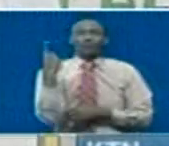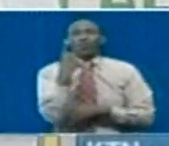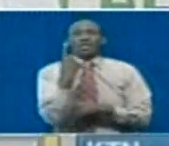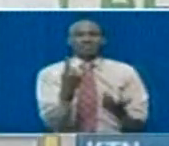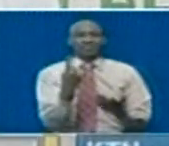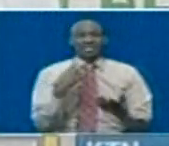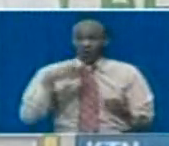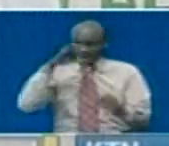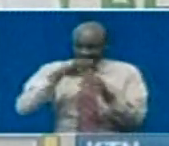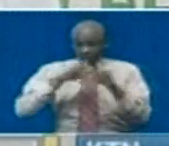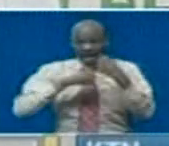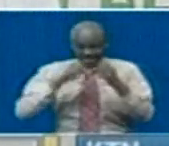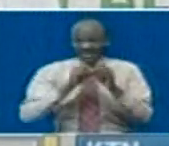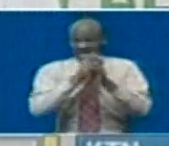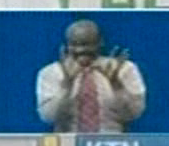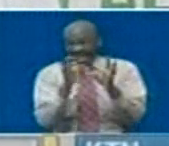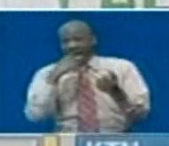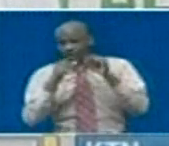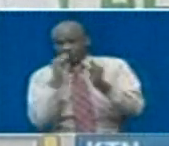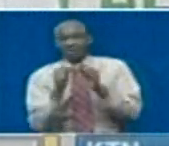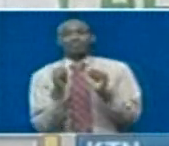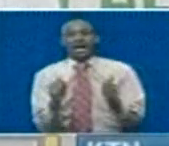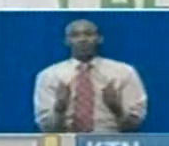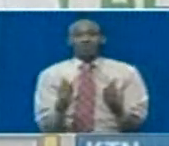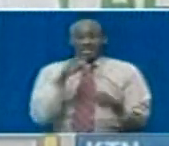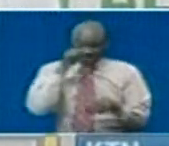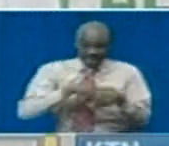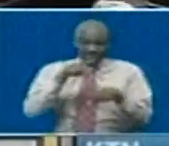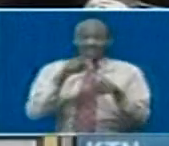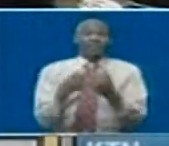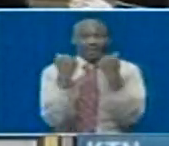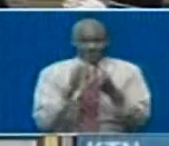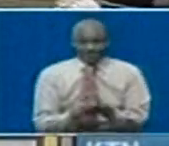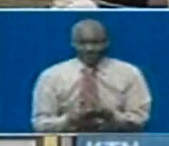The Elections Act is not clear on what action should be taken in such circumstances.